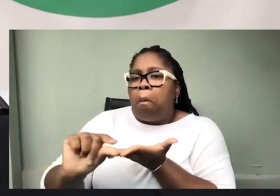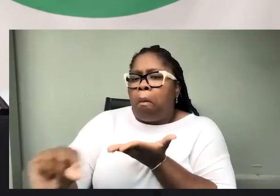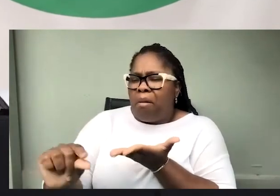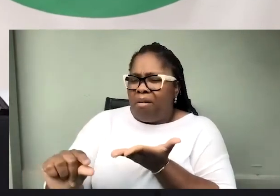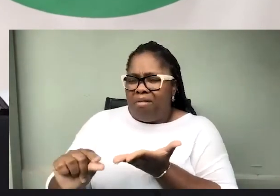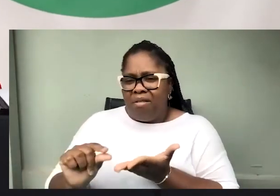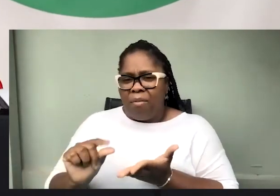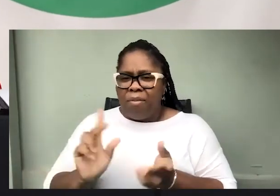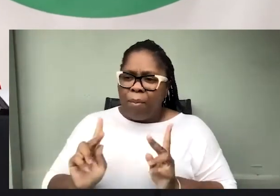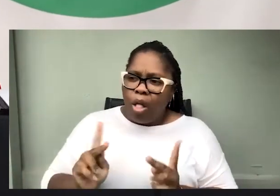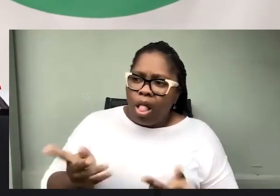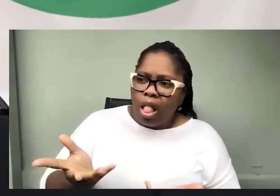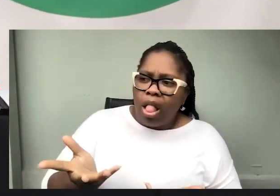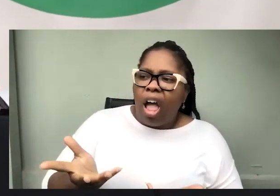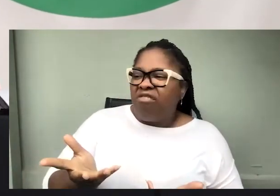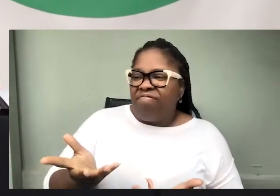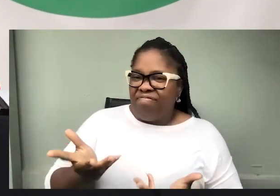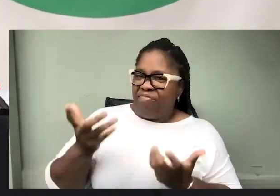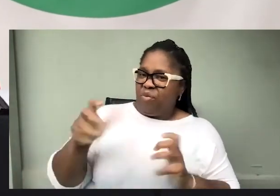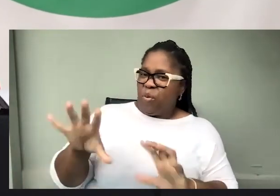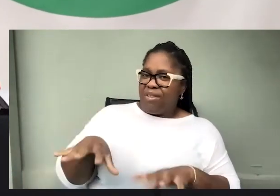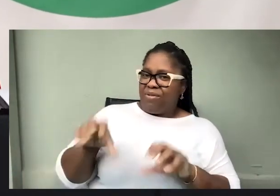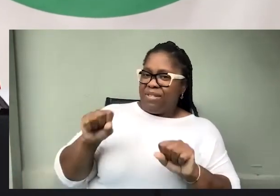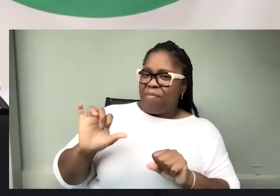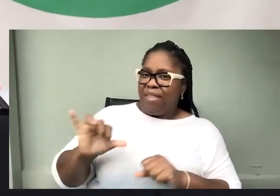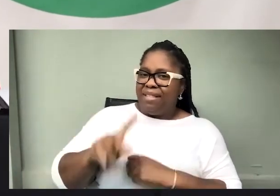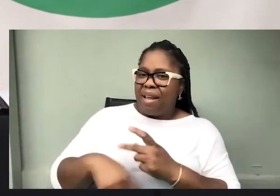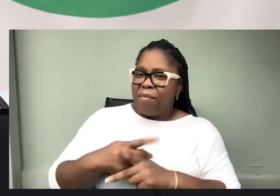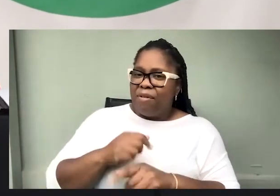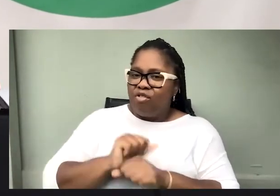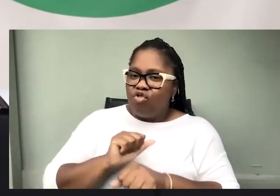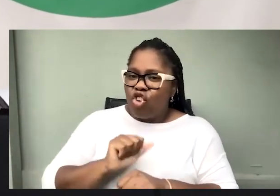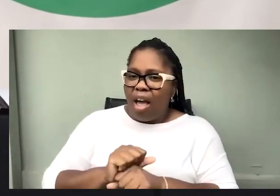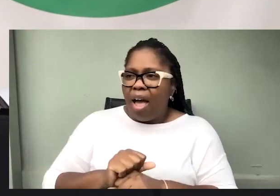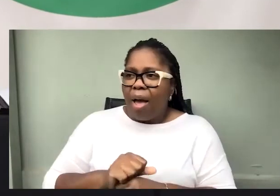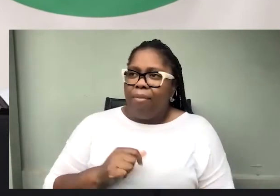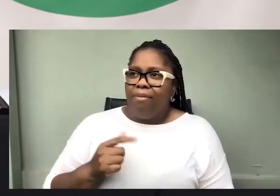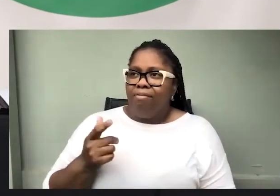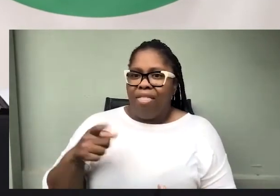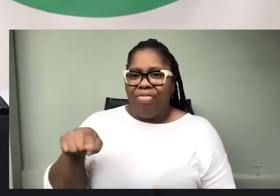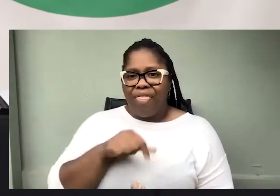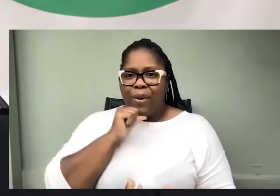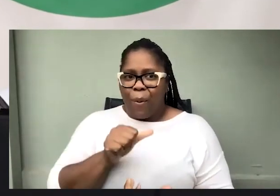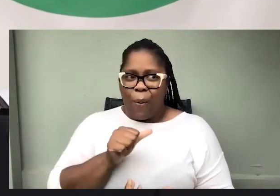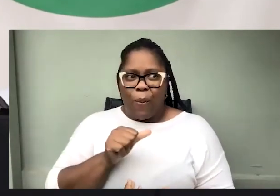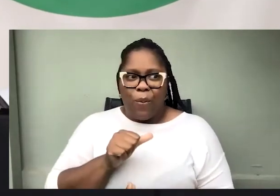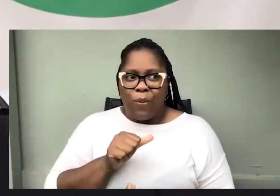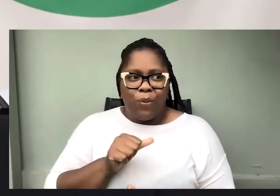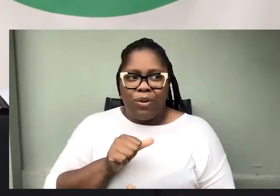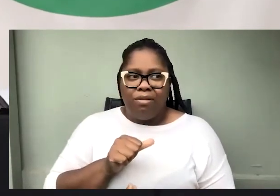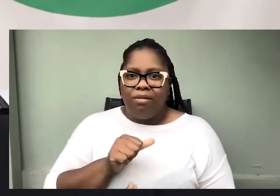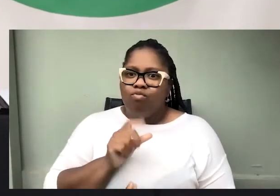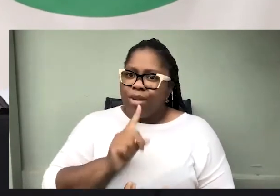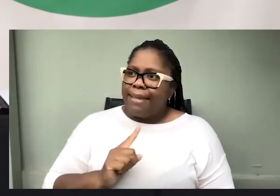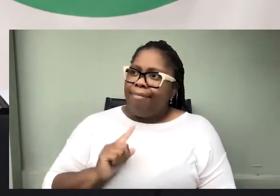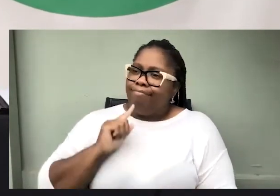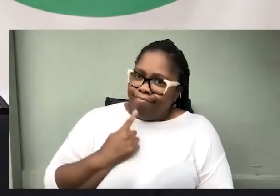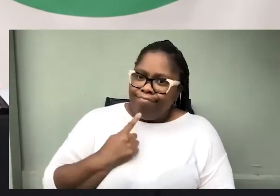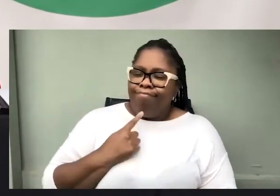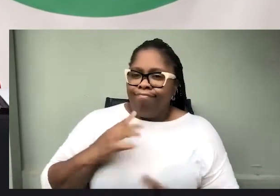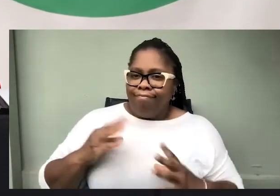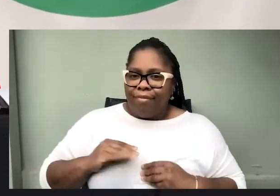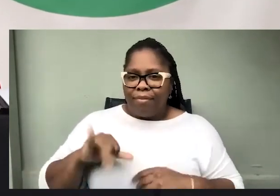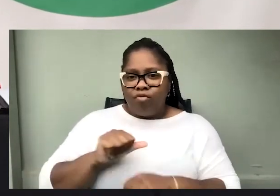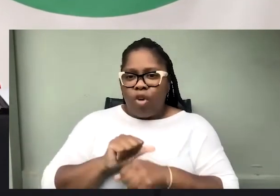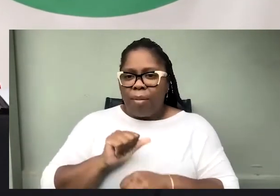attract people who want to come in to do a very serious and hard work. So we have to invest in